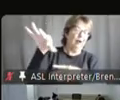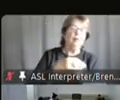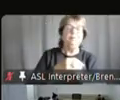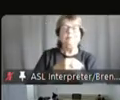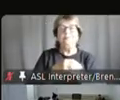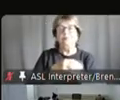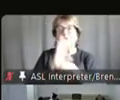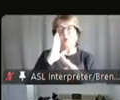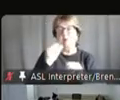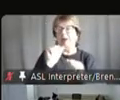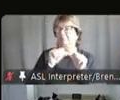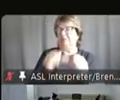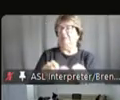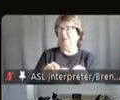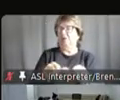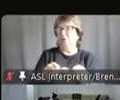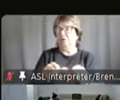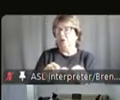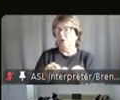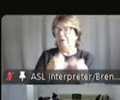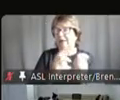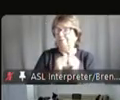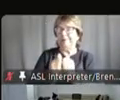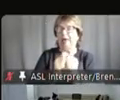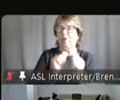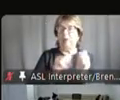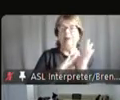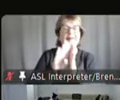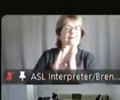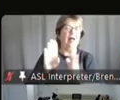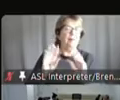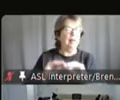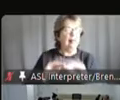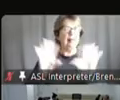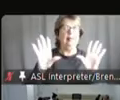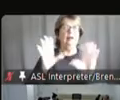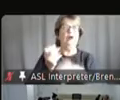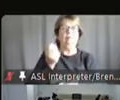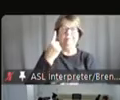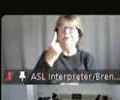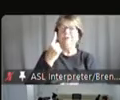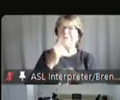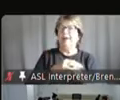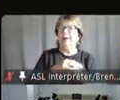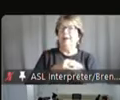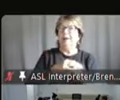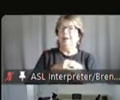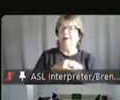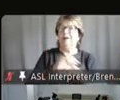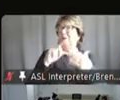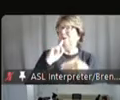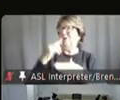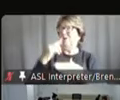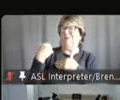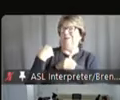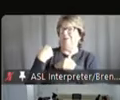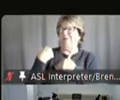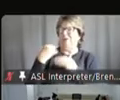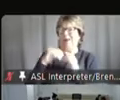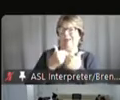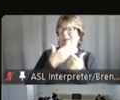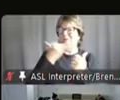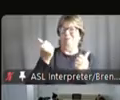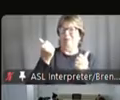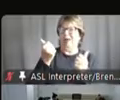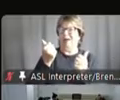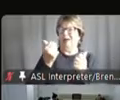it and together develop a very clear understanding of what we're responsible for and how to best make sure that we